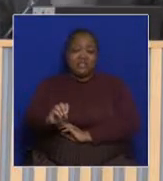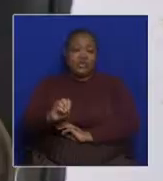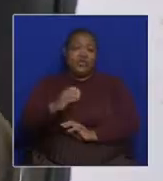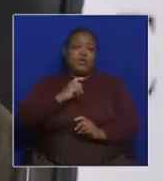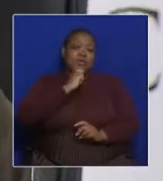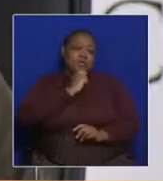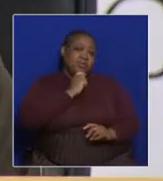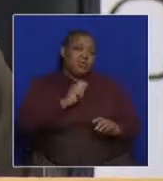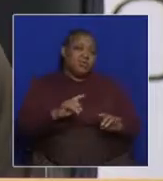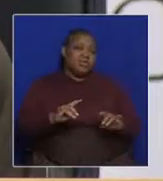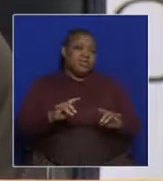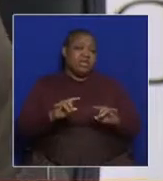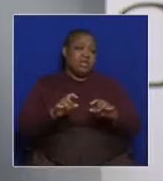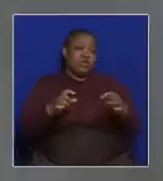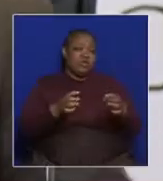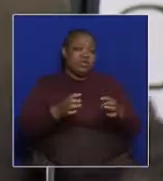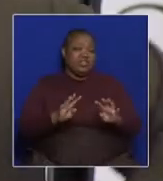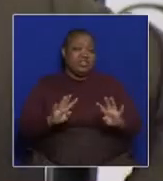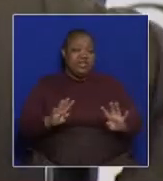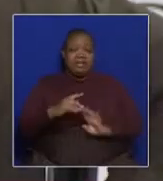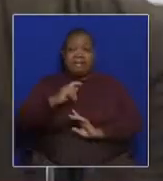morning, Chair. Good morning, Commissioners.